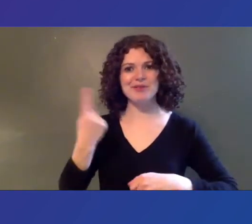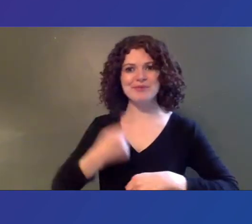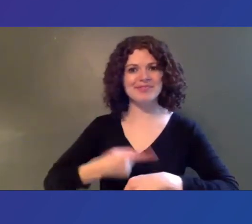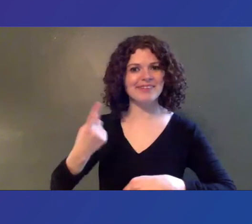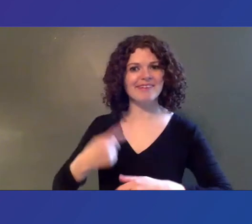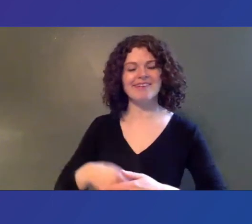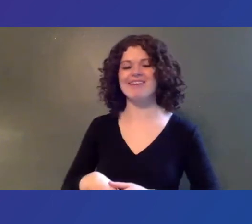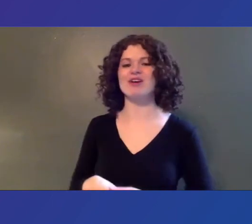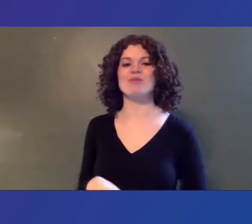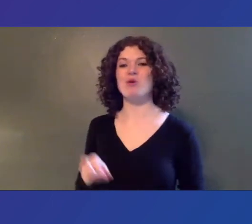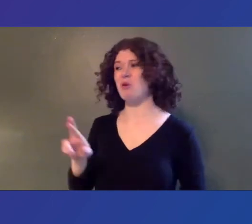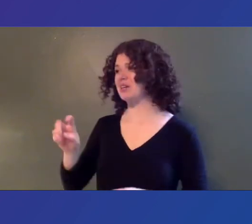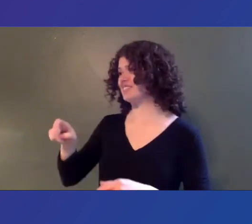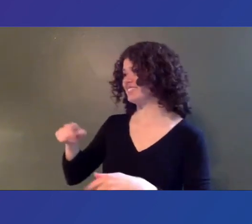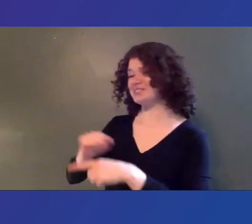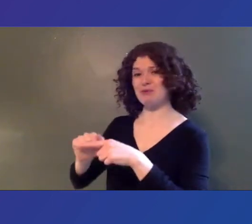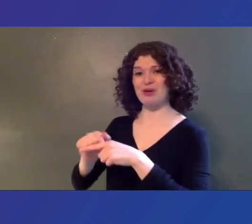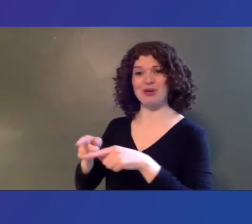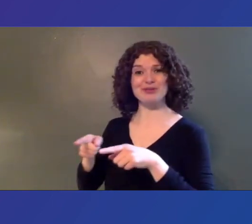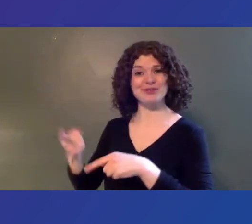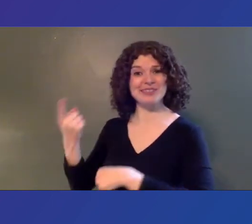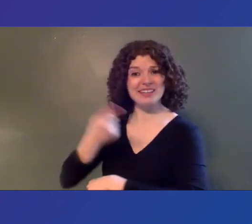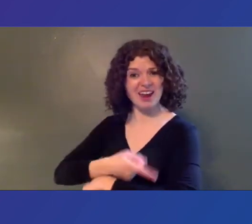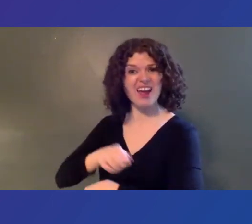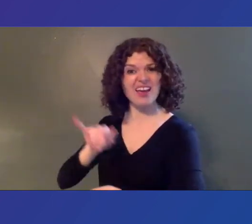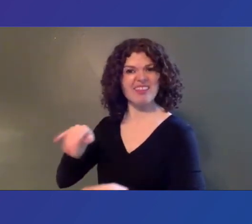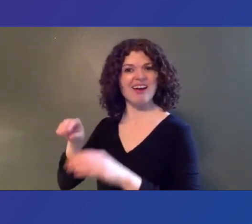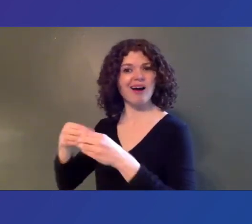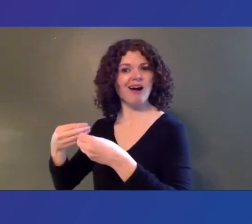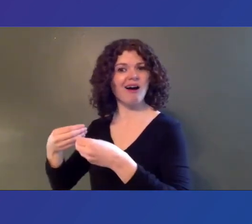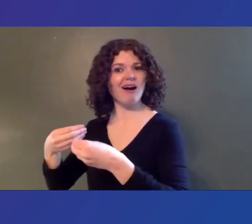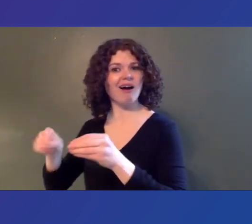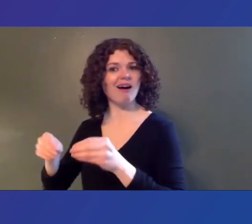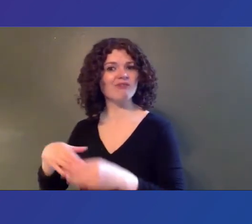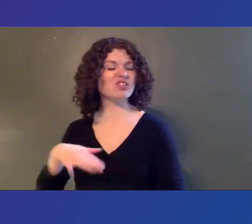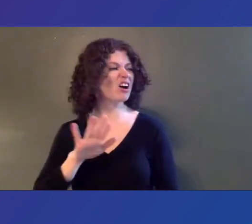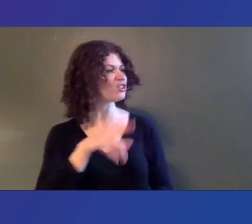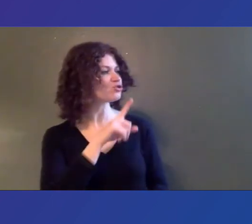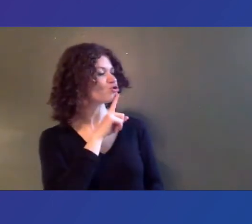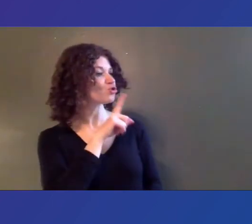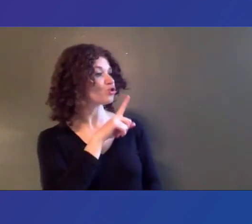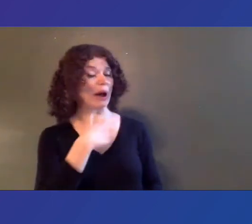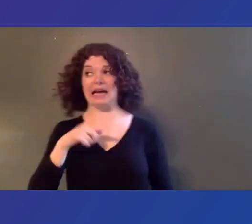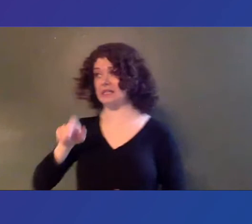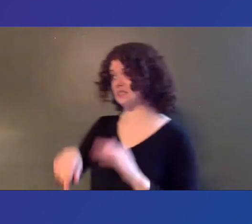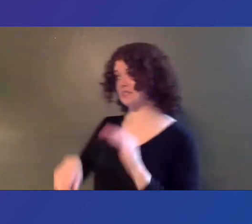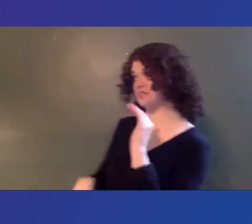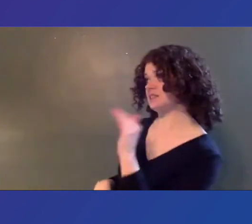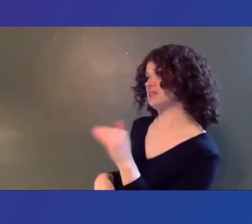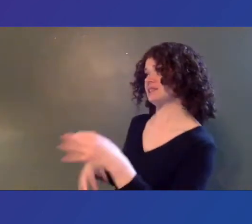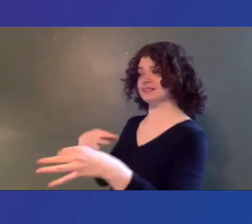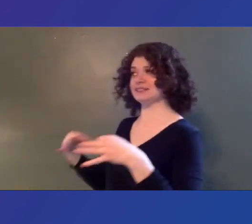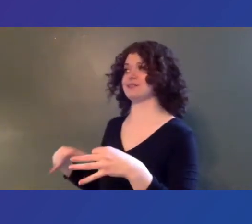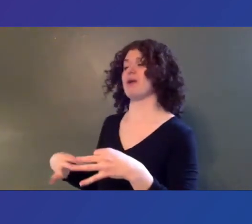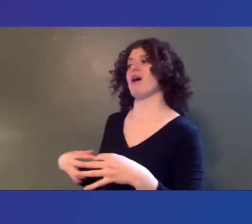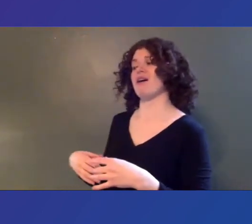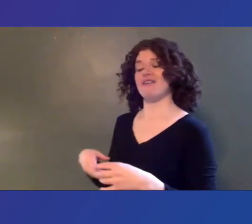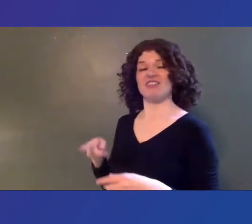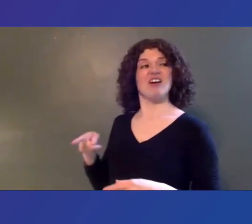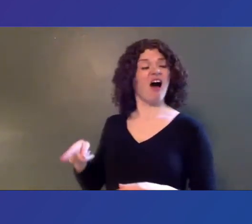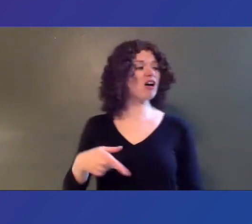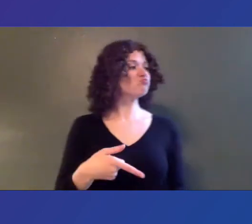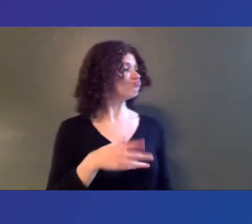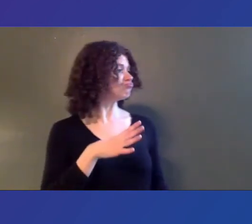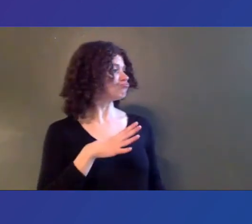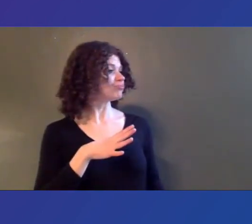during the day, like, okay, sure, these 2 days you can go, or whatever. You know, I had to like negotiate always, but what if we really allowed space like